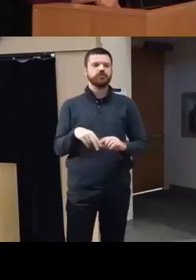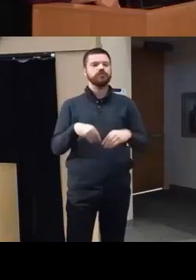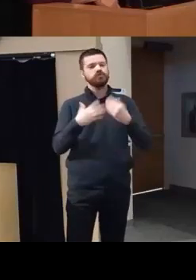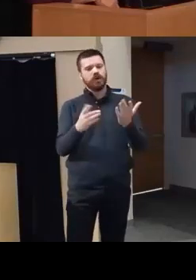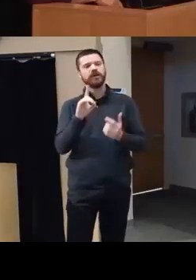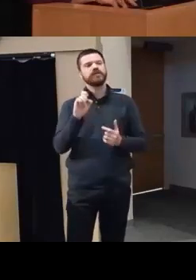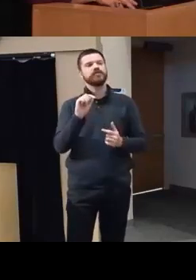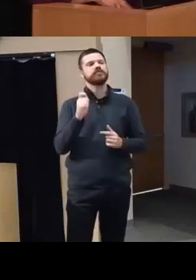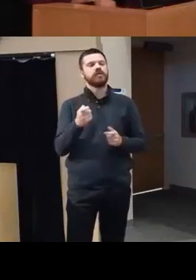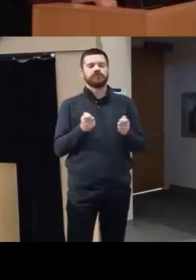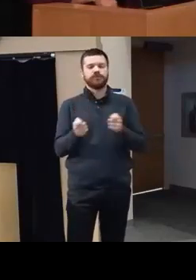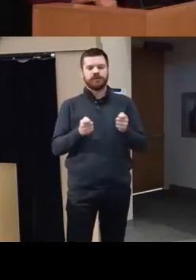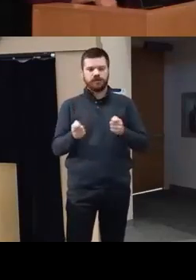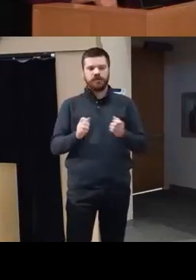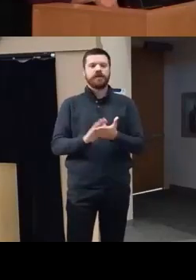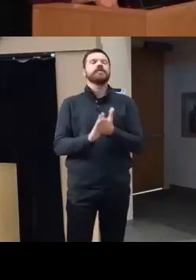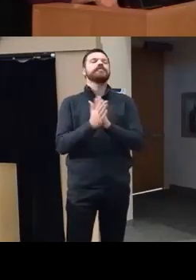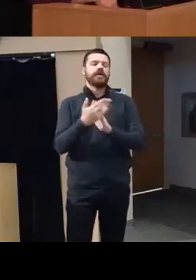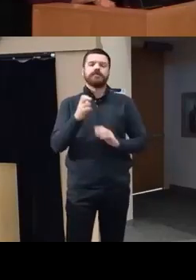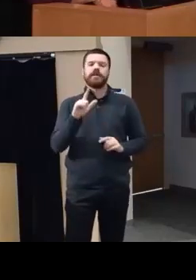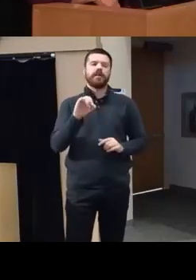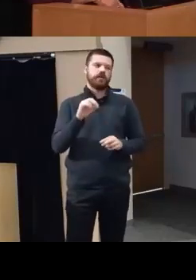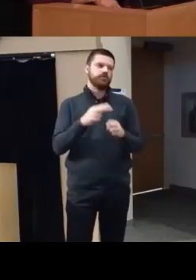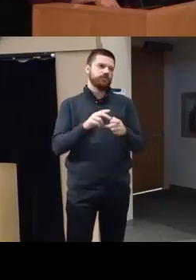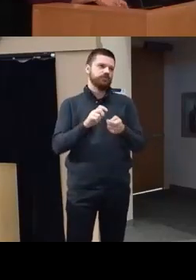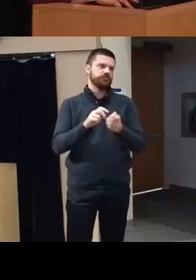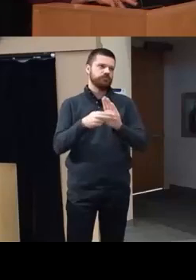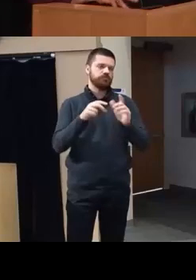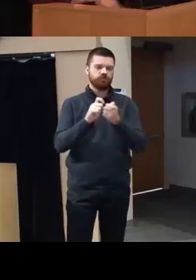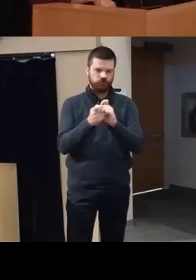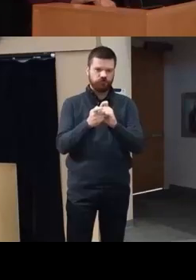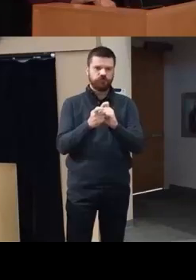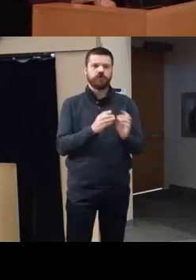detox management. Later, this was renamed Helio. Then in